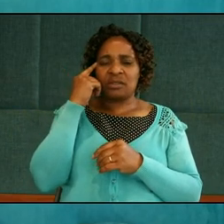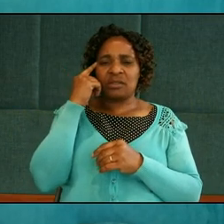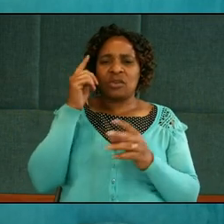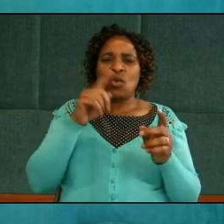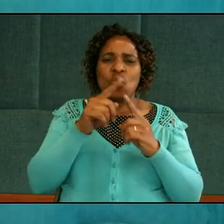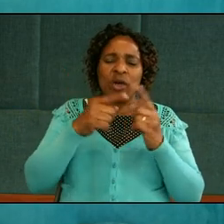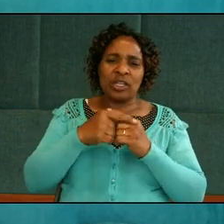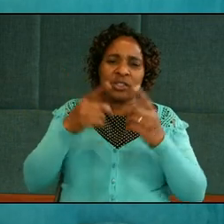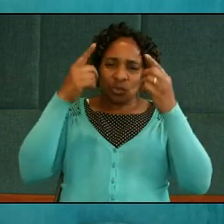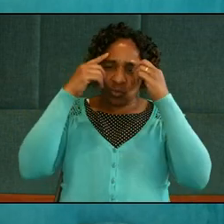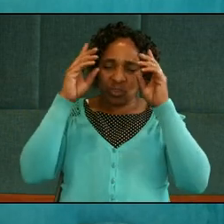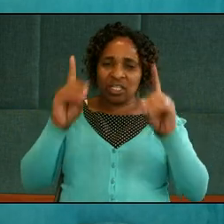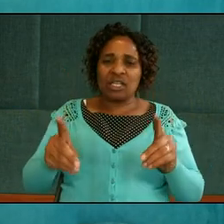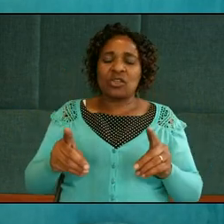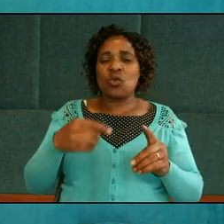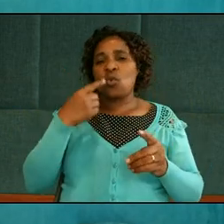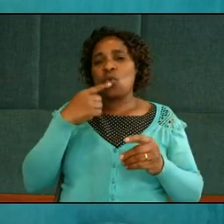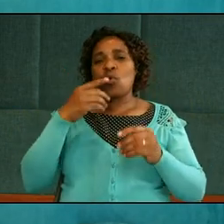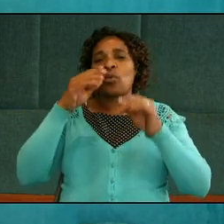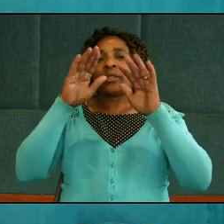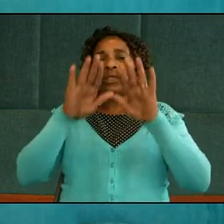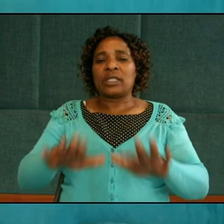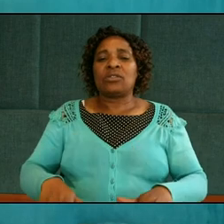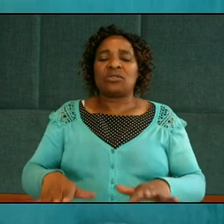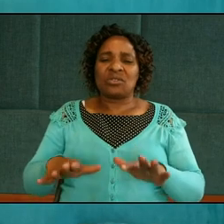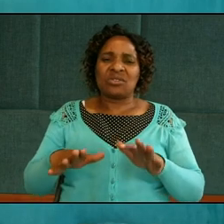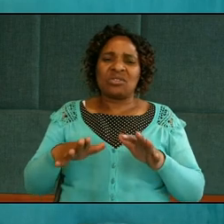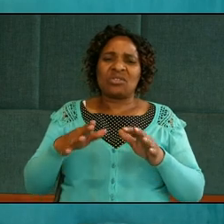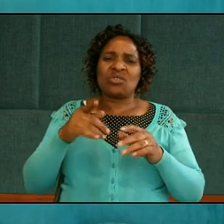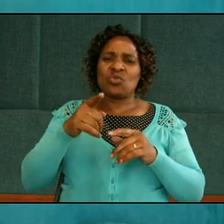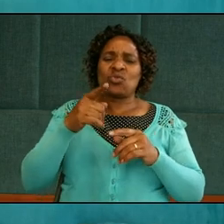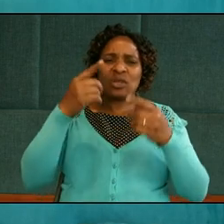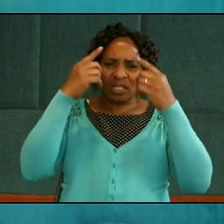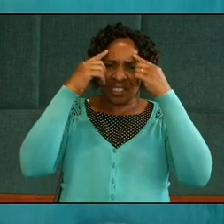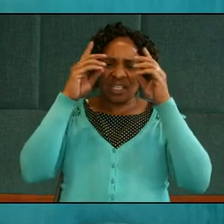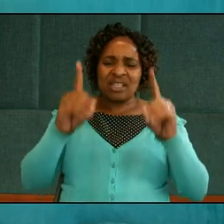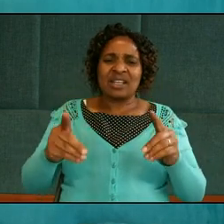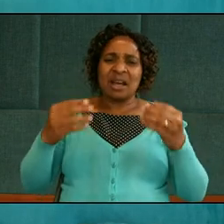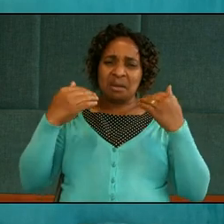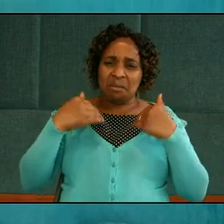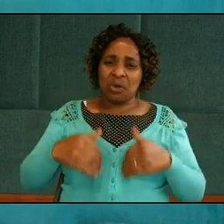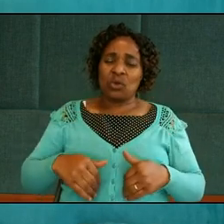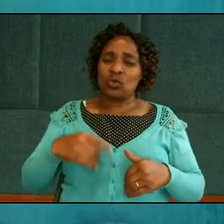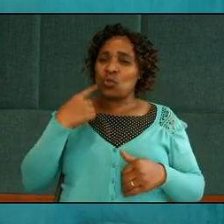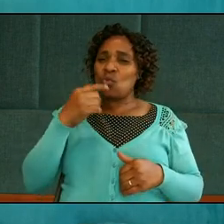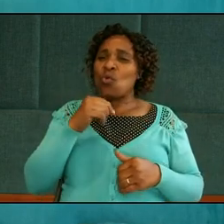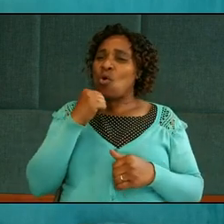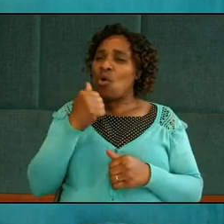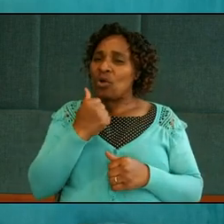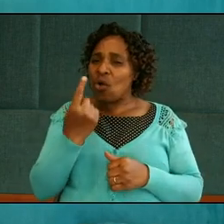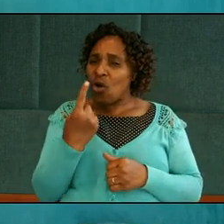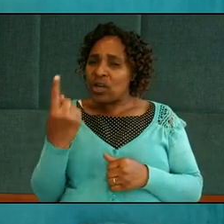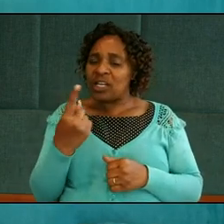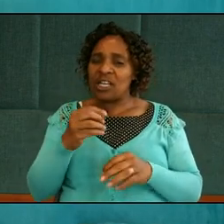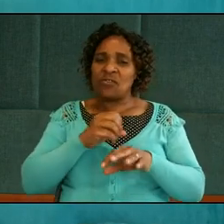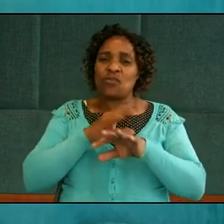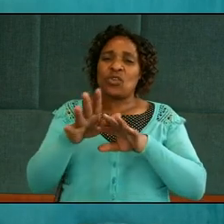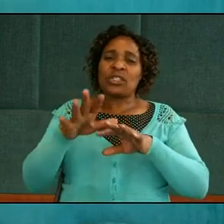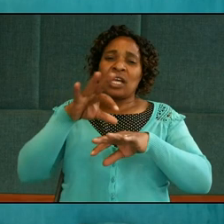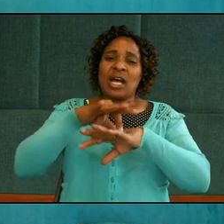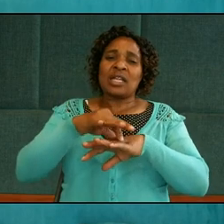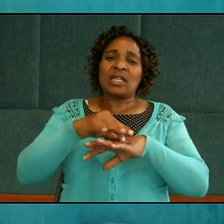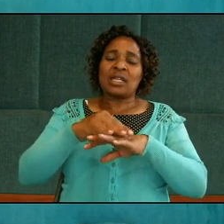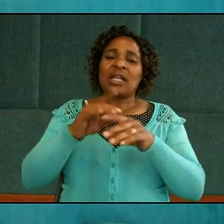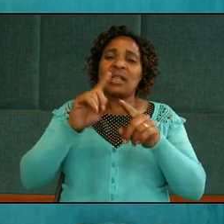when you're deciding whom to settle down with, you're deciding on a person who will not only influence your life here on earth, but also